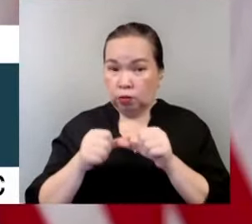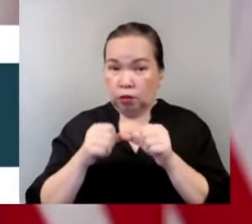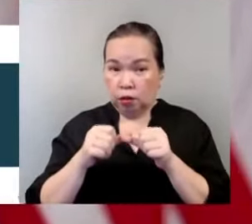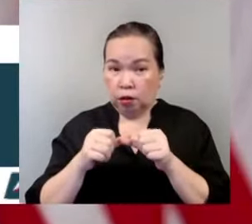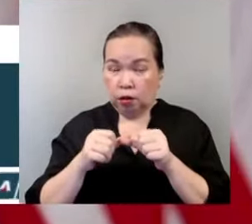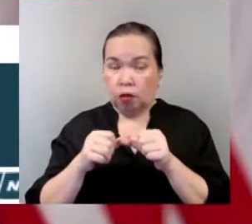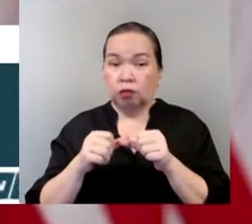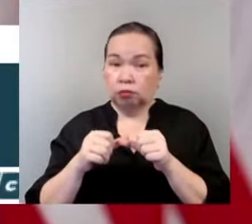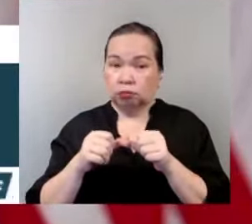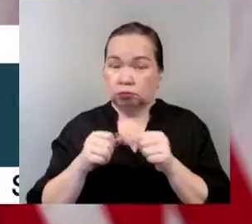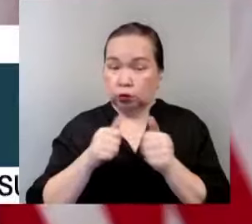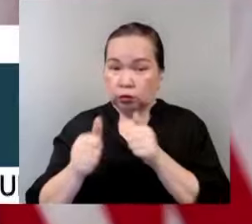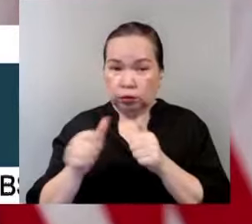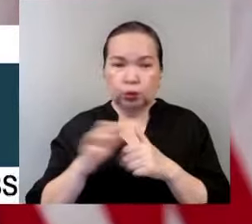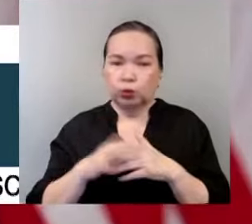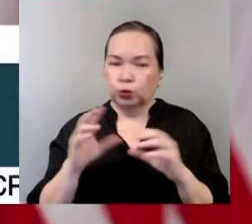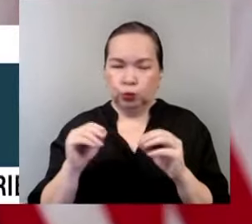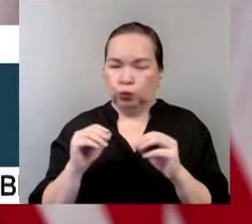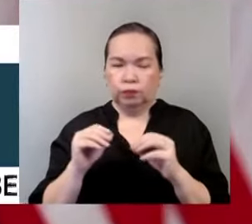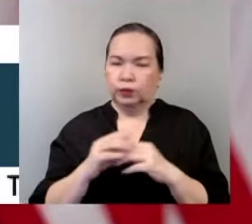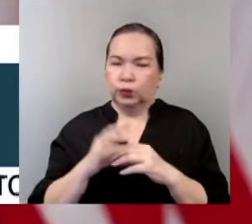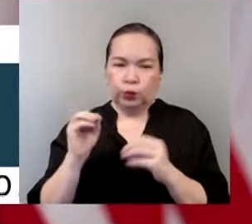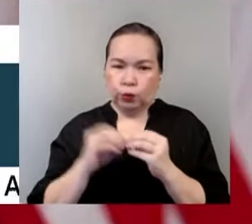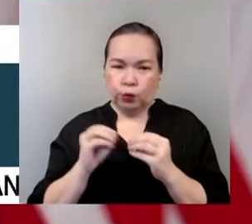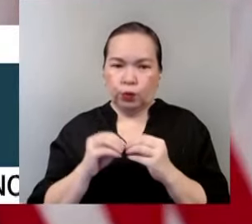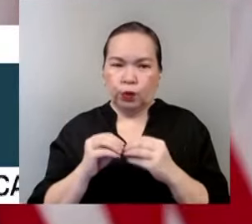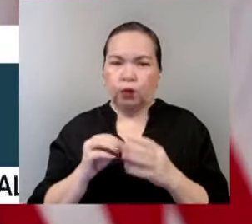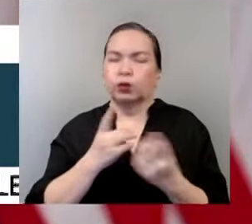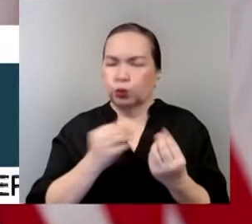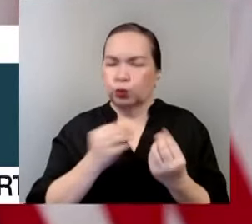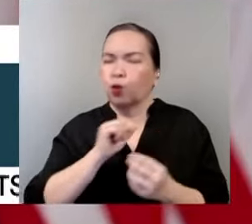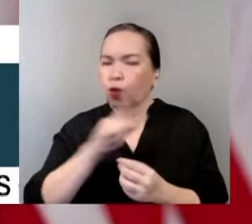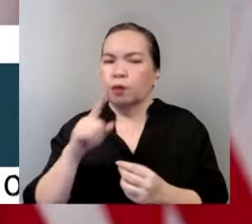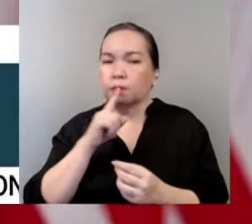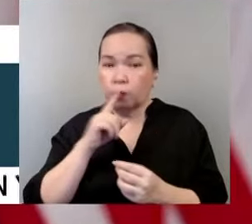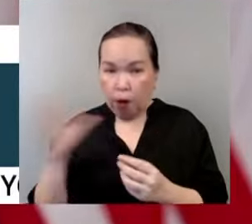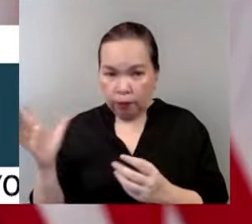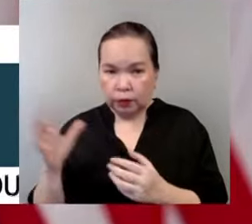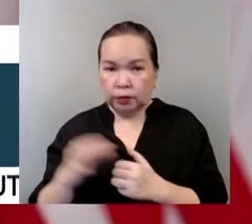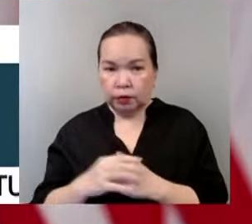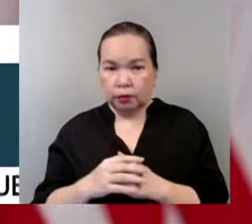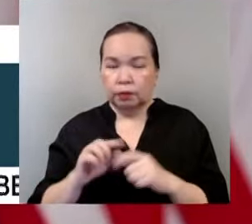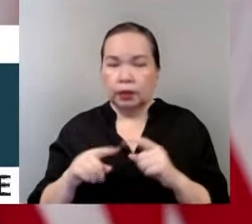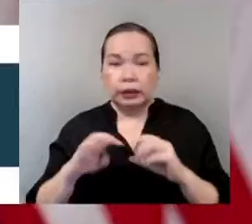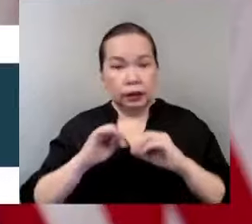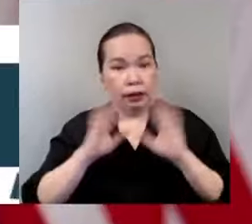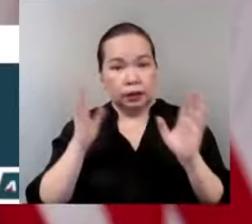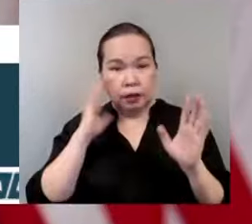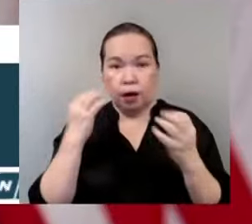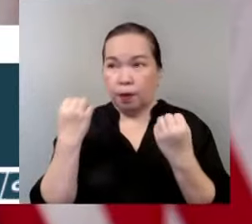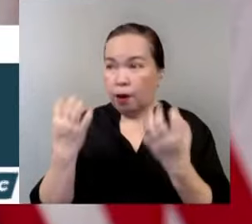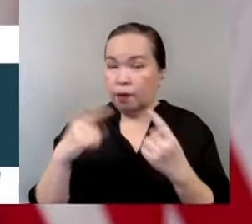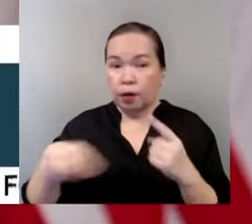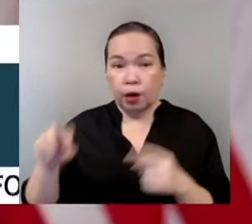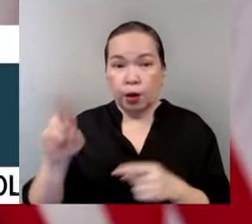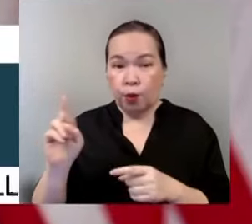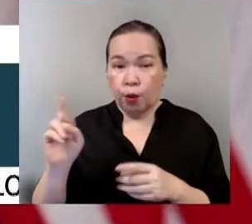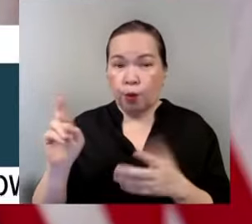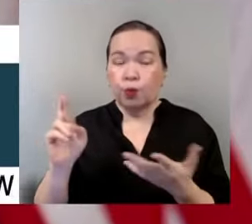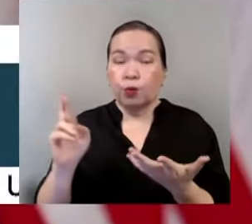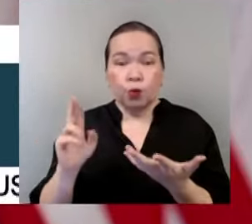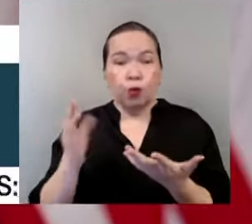have delivered on 100% of my promises, and I will not stop now. It's clear to me that a majority of Republican primary voters want to give